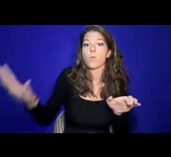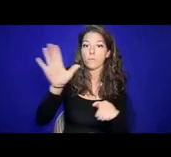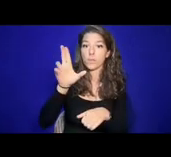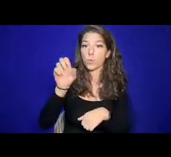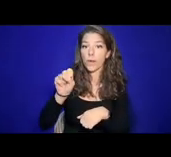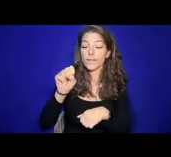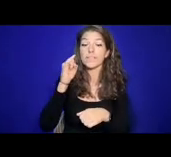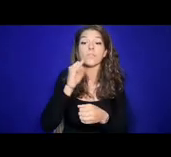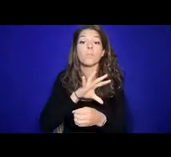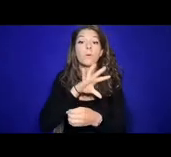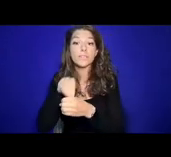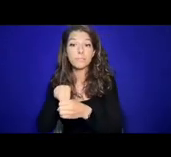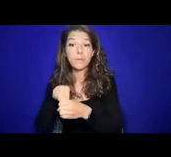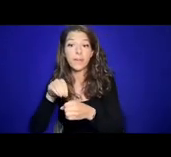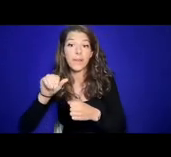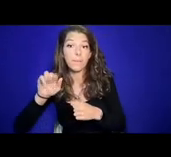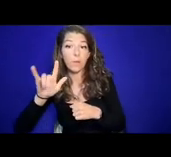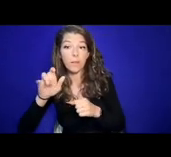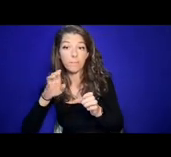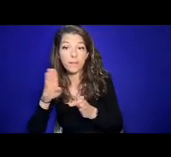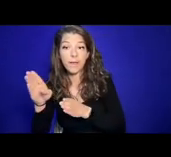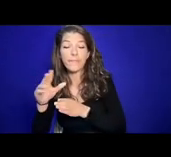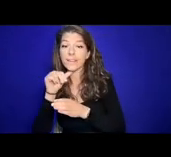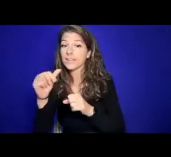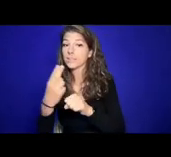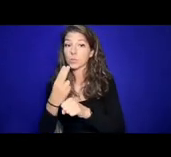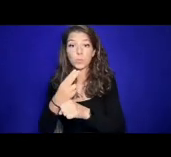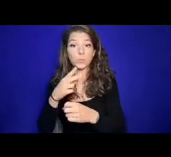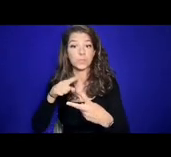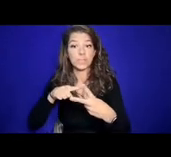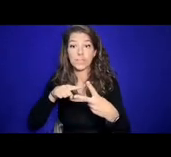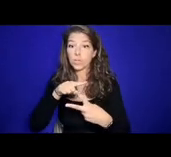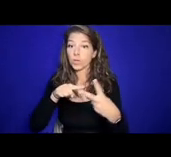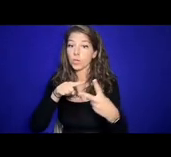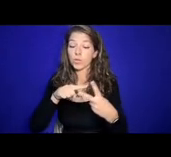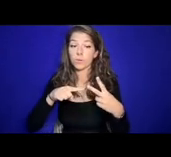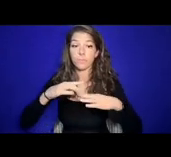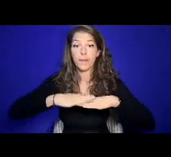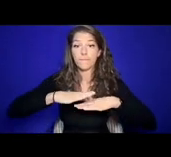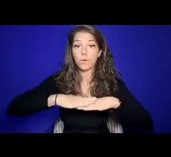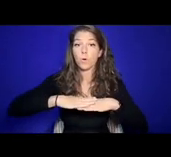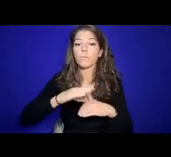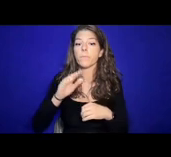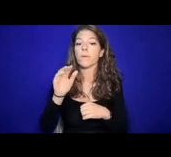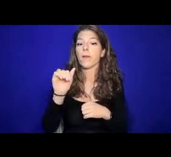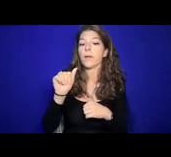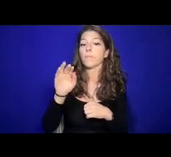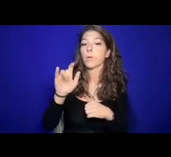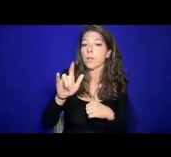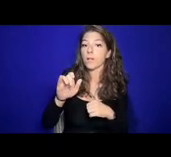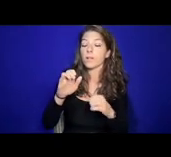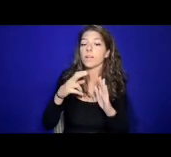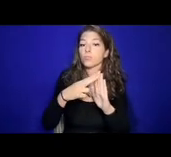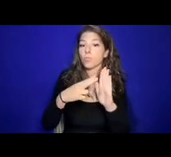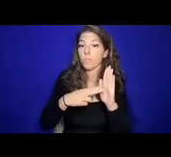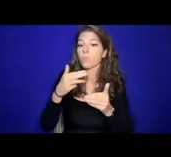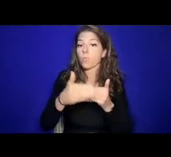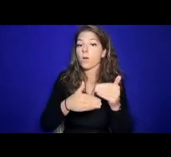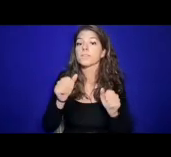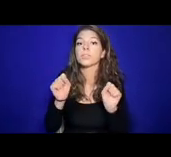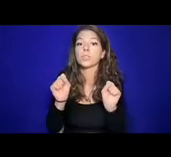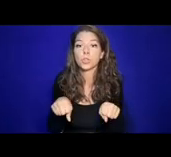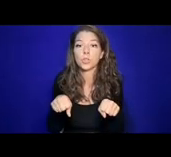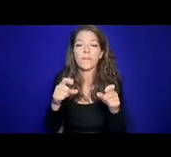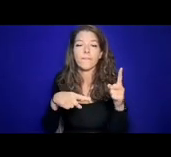if you participate in an ABLE plan that does not use either one of these platforms, the ABLE enrollment process could